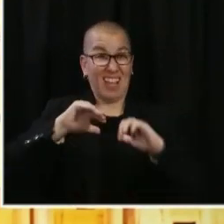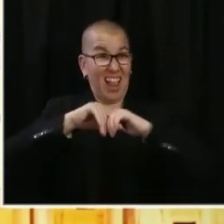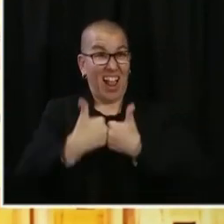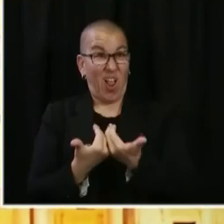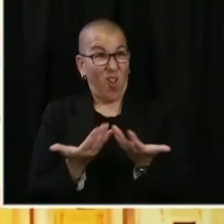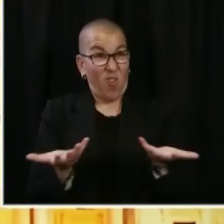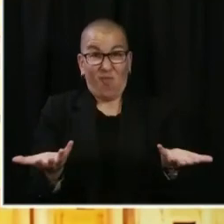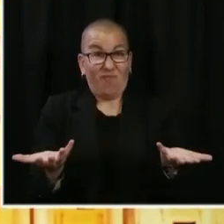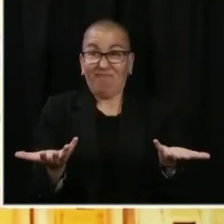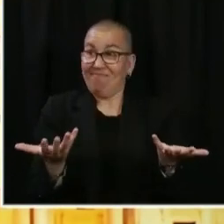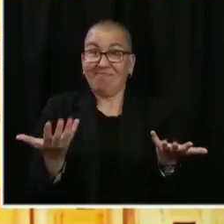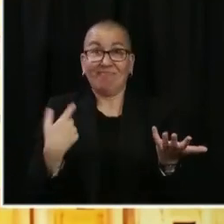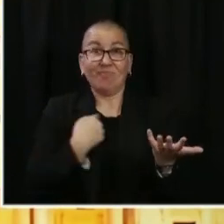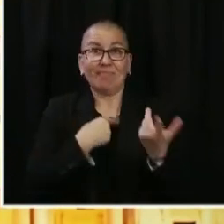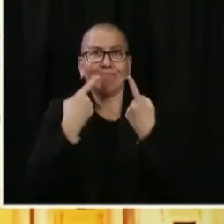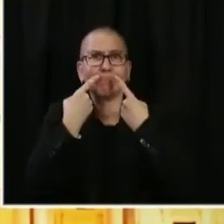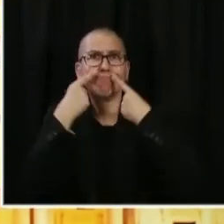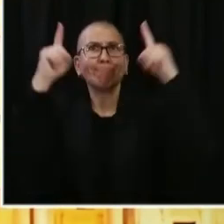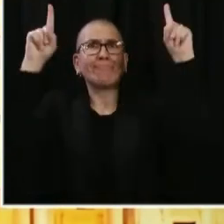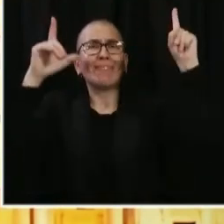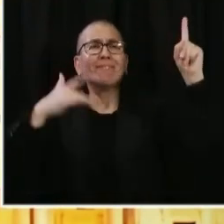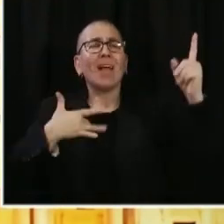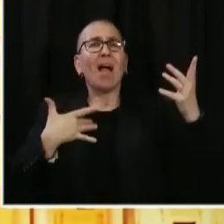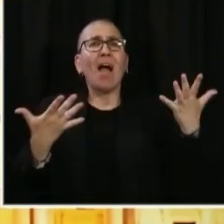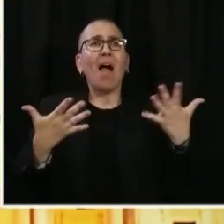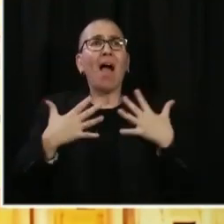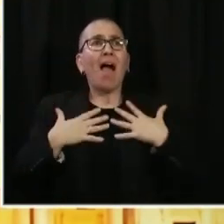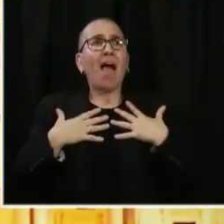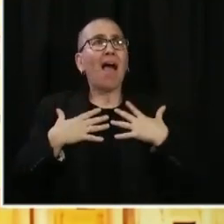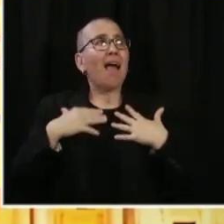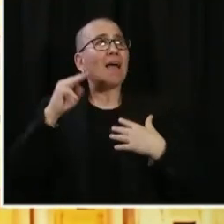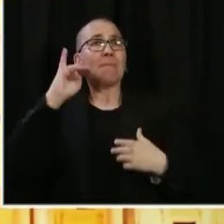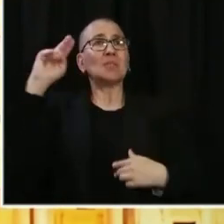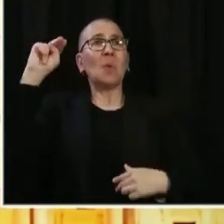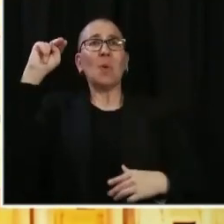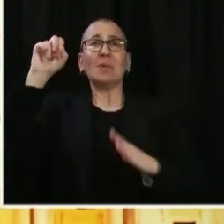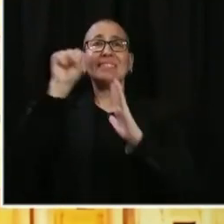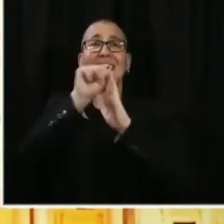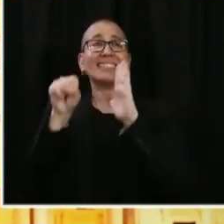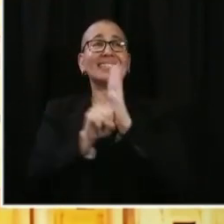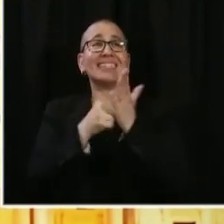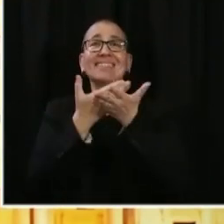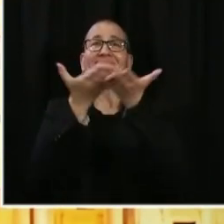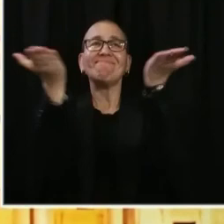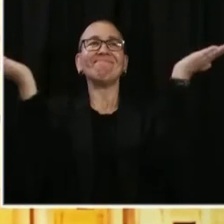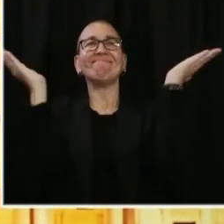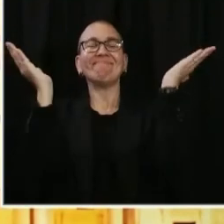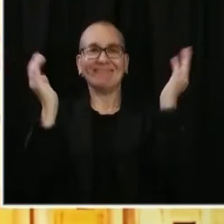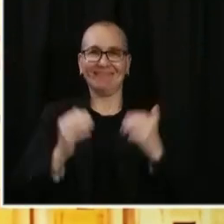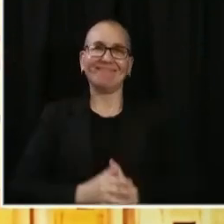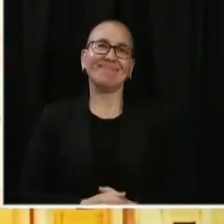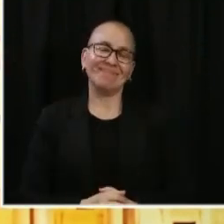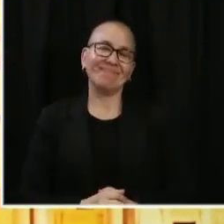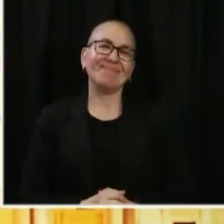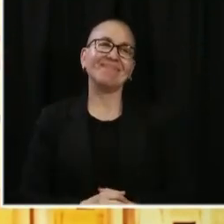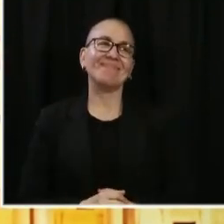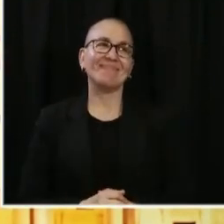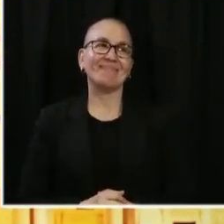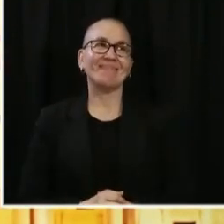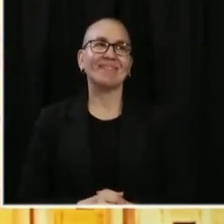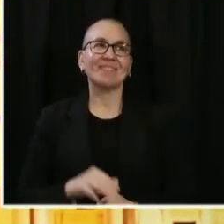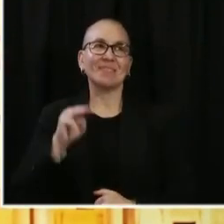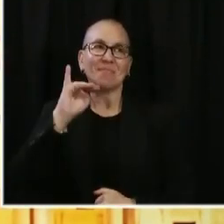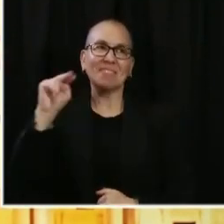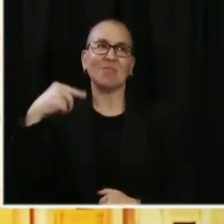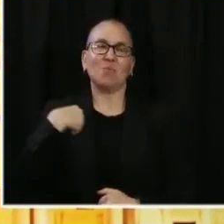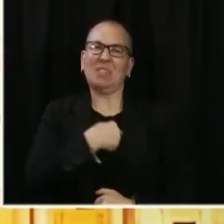green revolution that fed and still feeds the world, and our imagination transformed medicine and is doing that today. Minnesotans, we're gonna get through